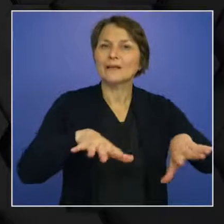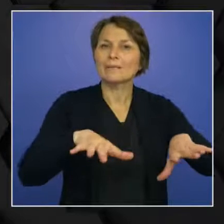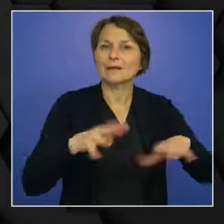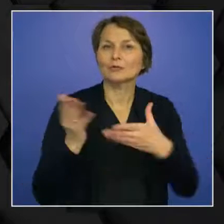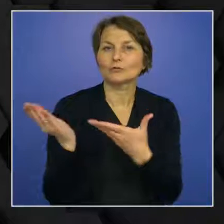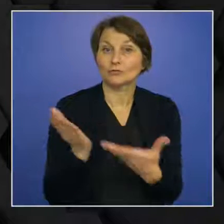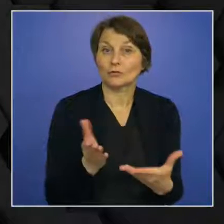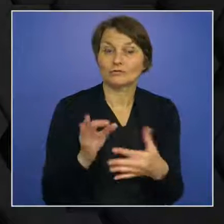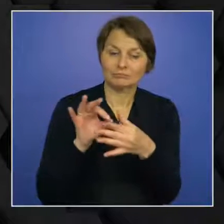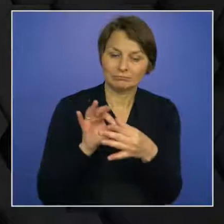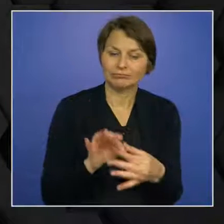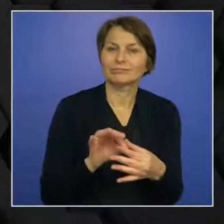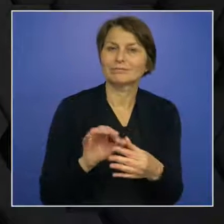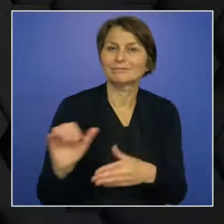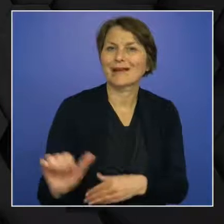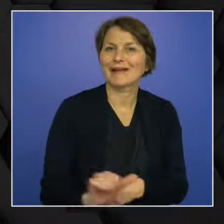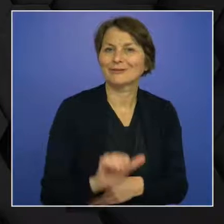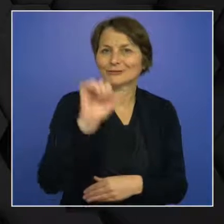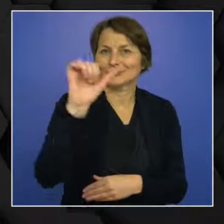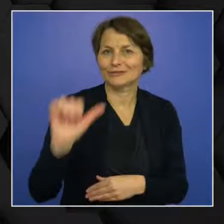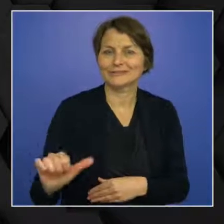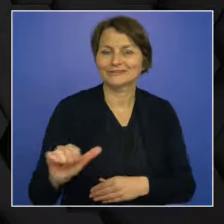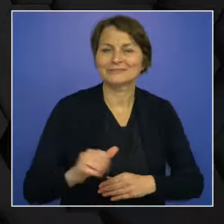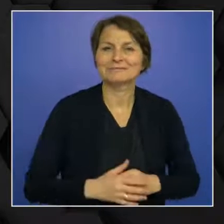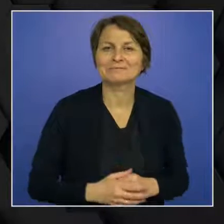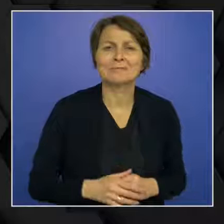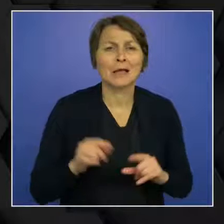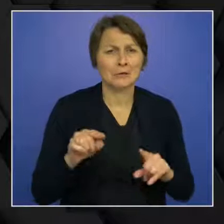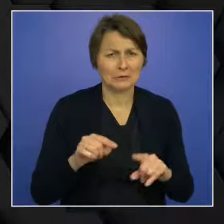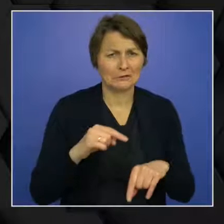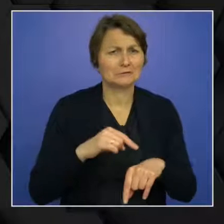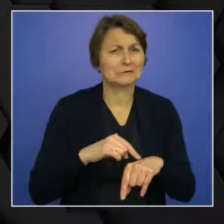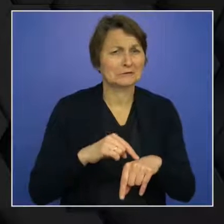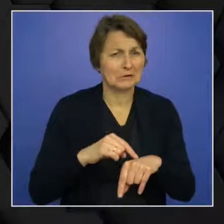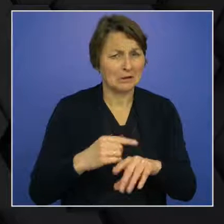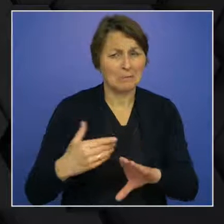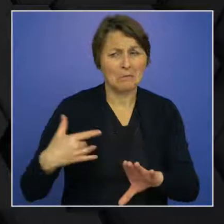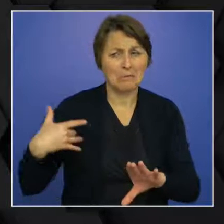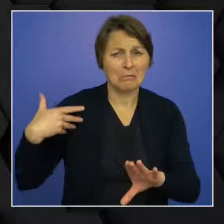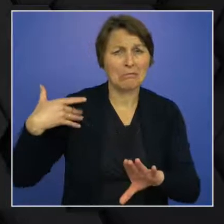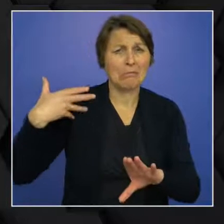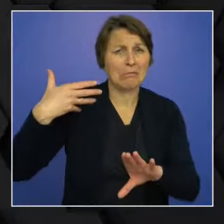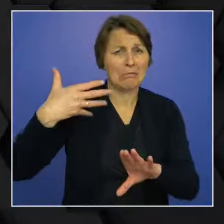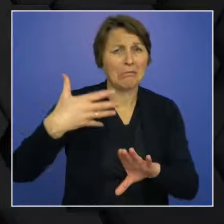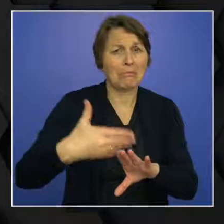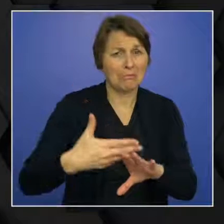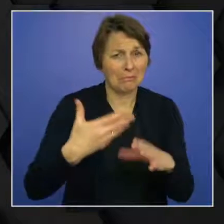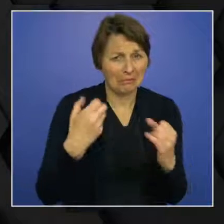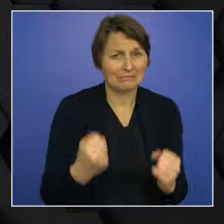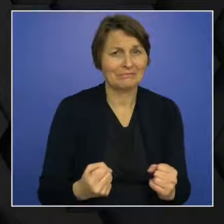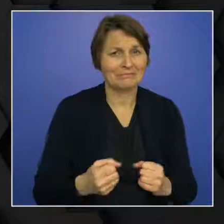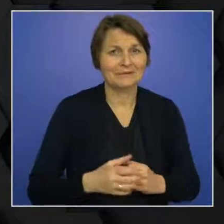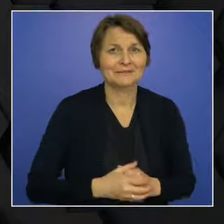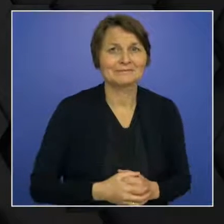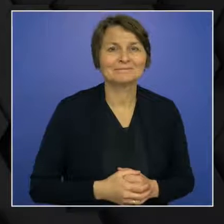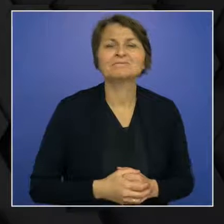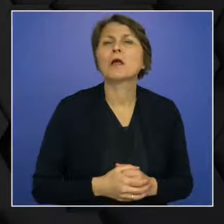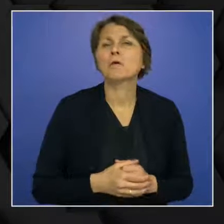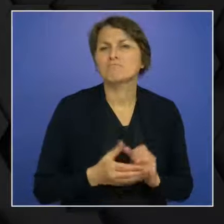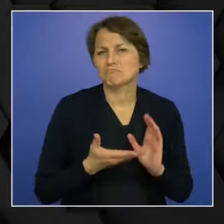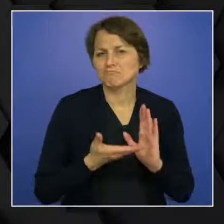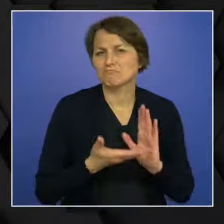been there already for a long time. So I'm going to share